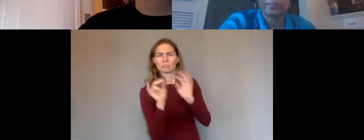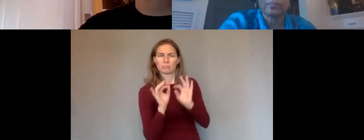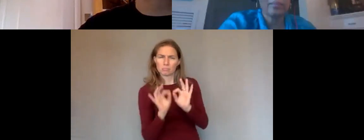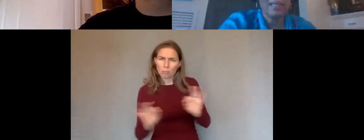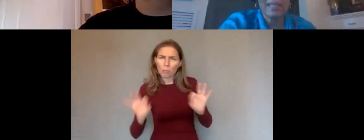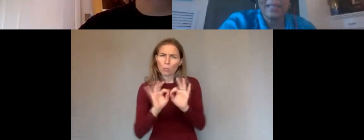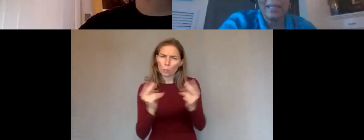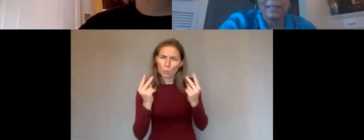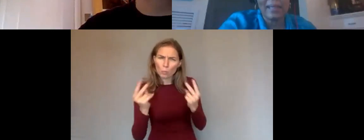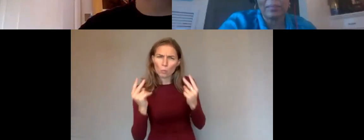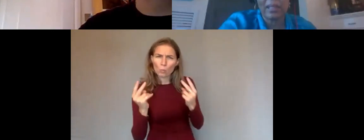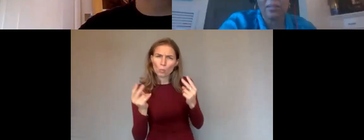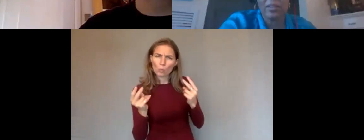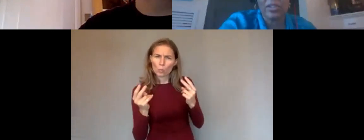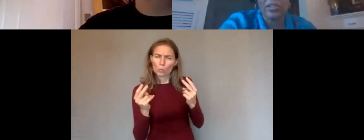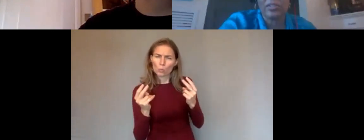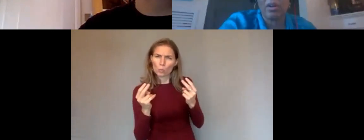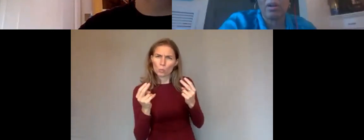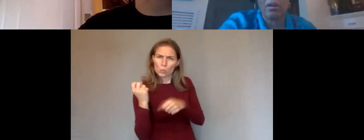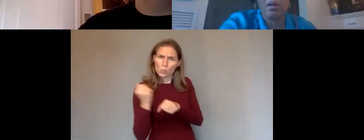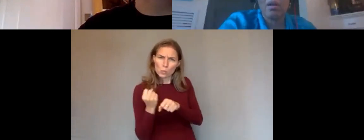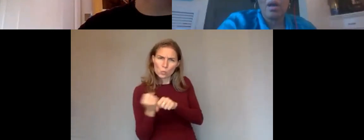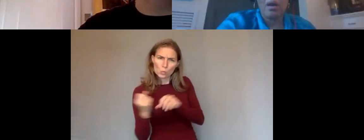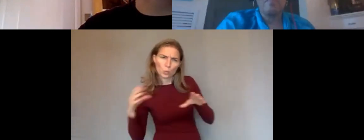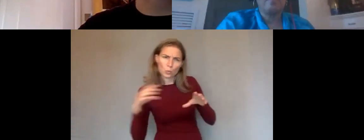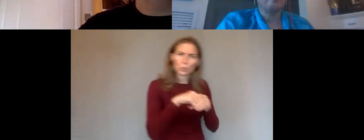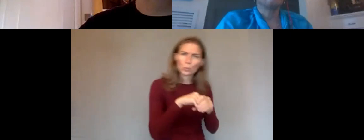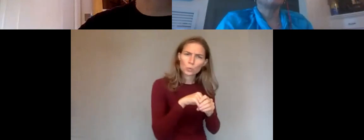that accessible technologies are